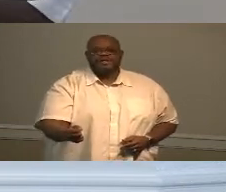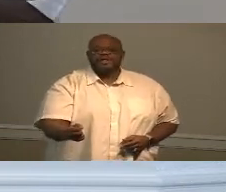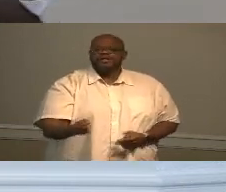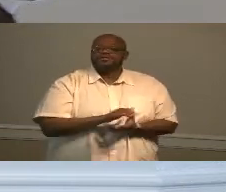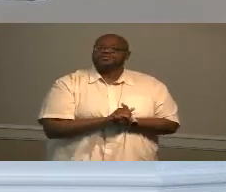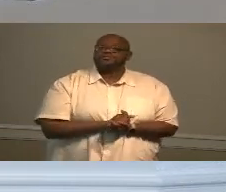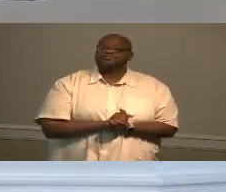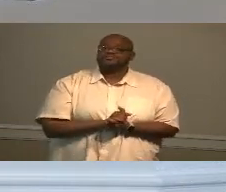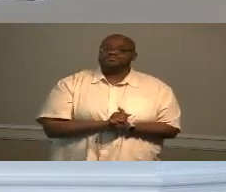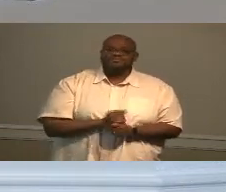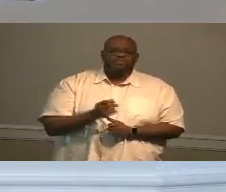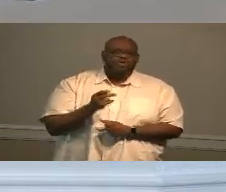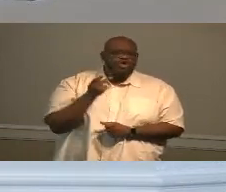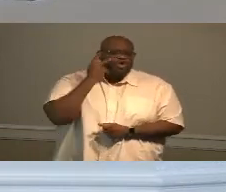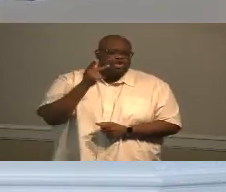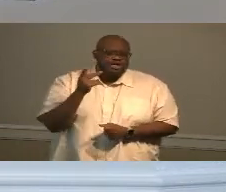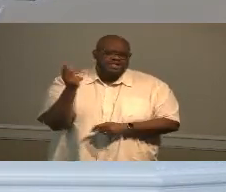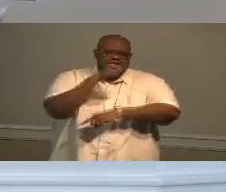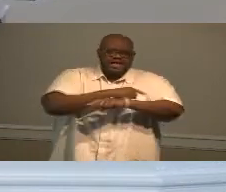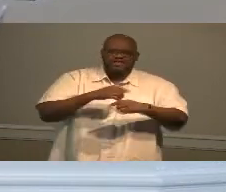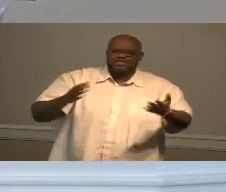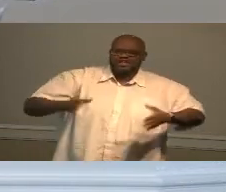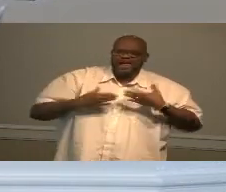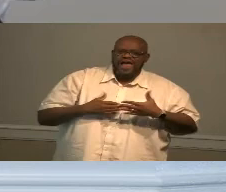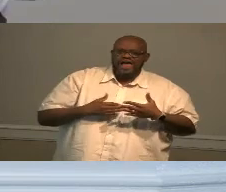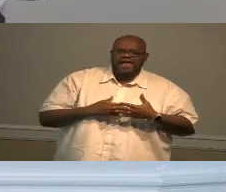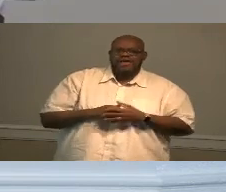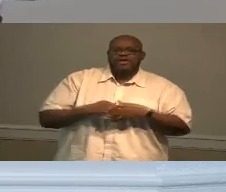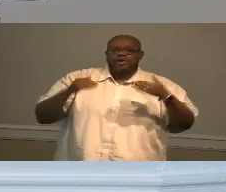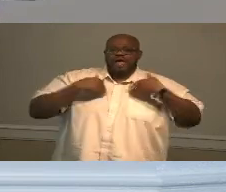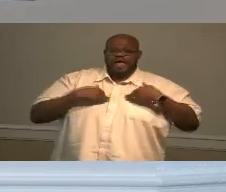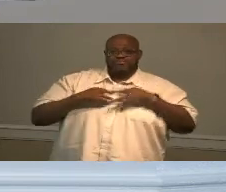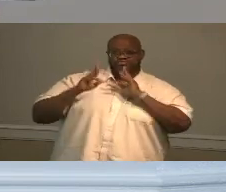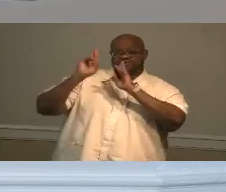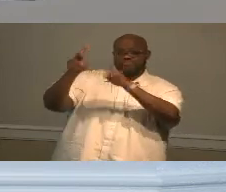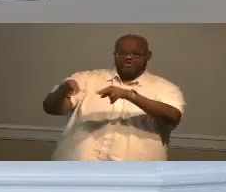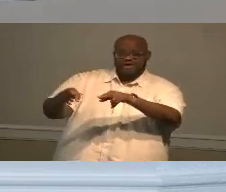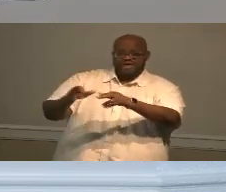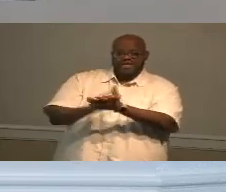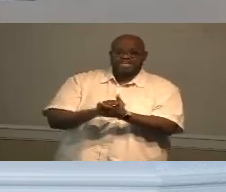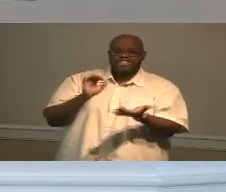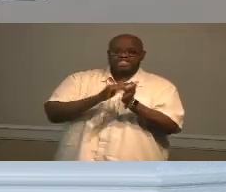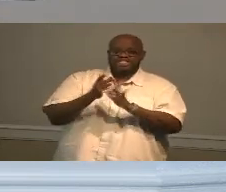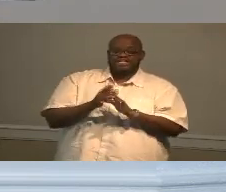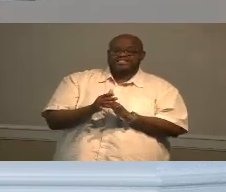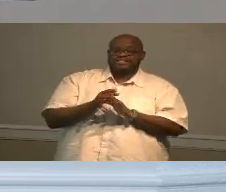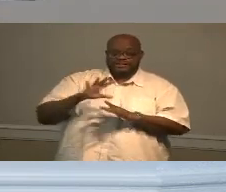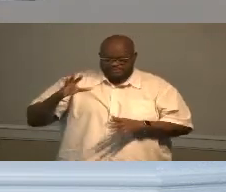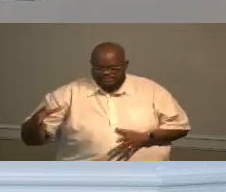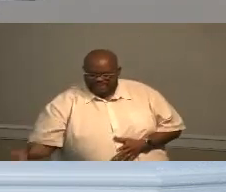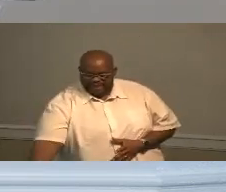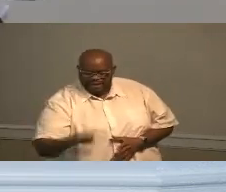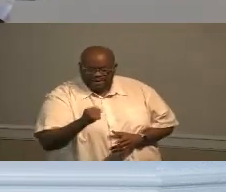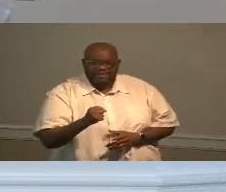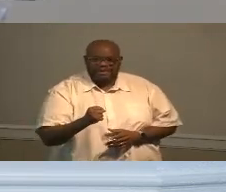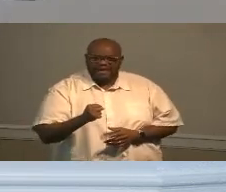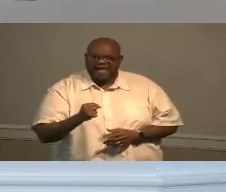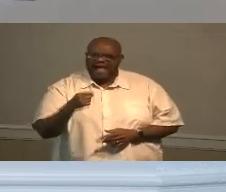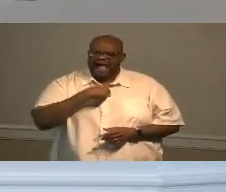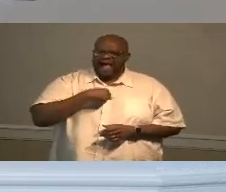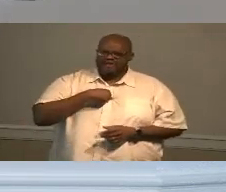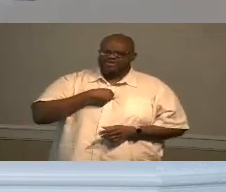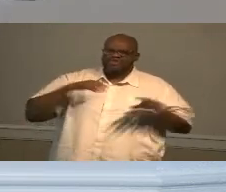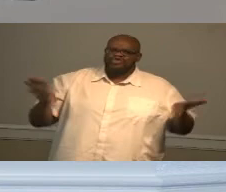Anybody watching today glad to be able to report, he caught me. On my way down, he caught